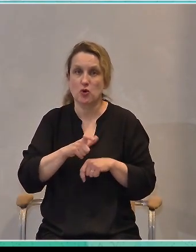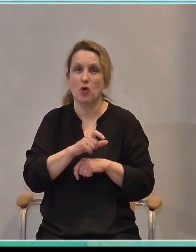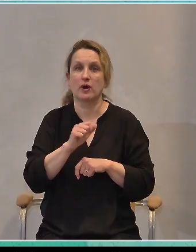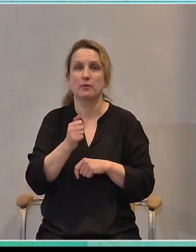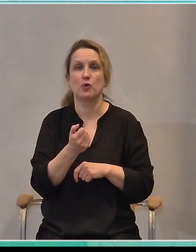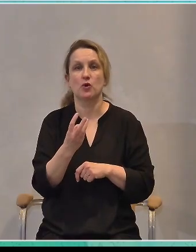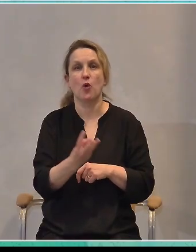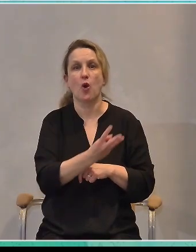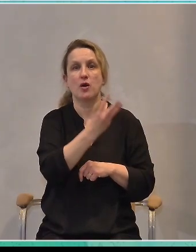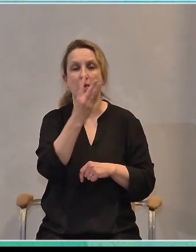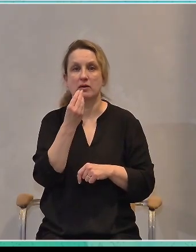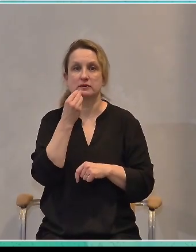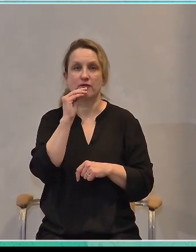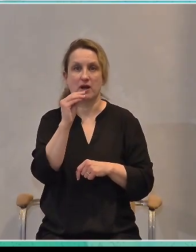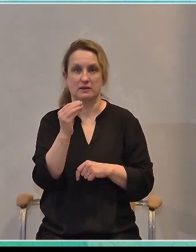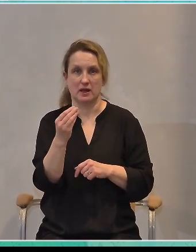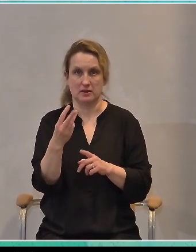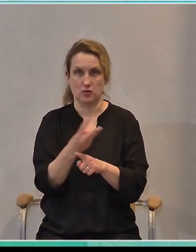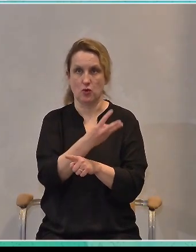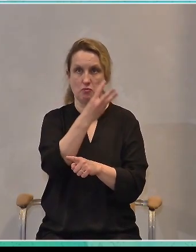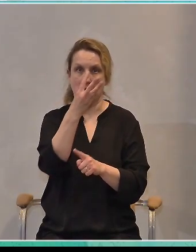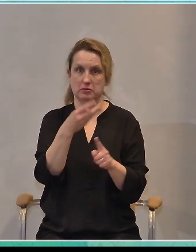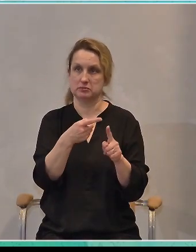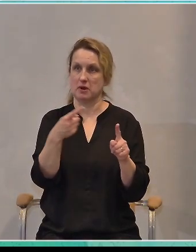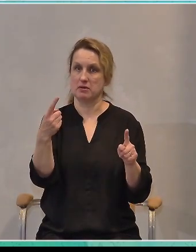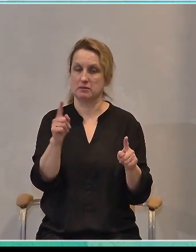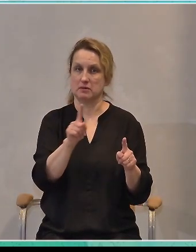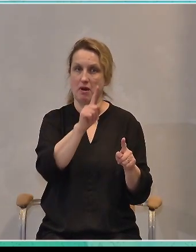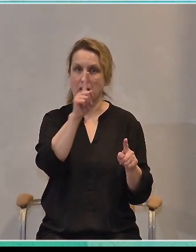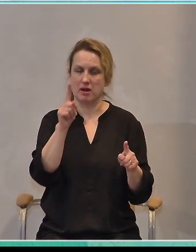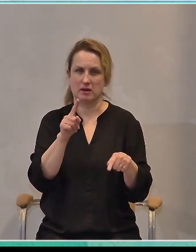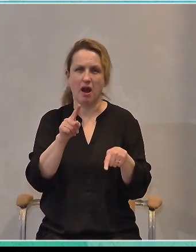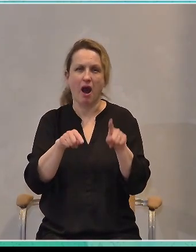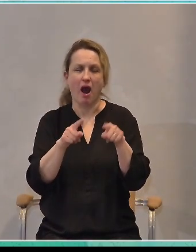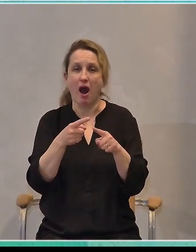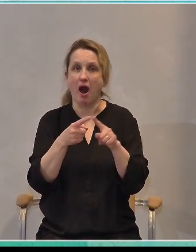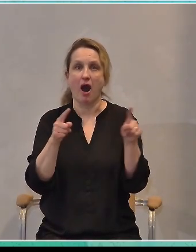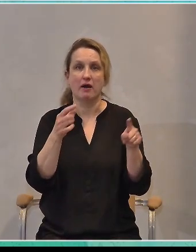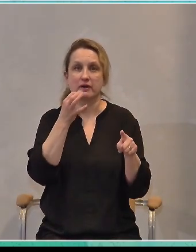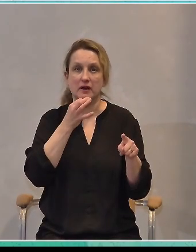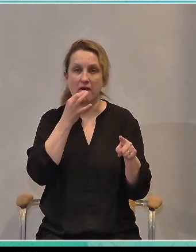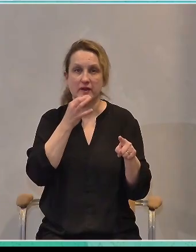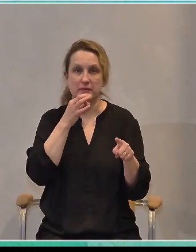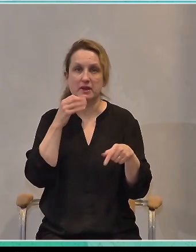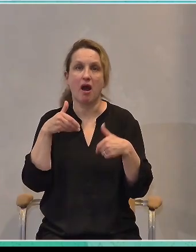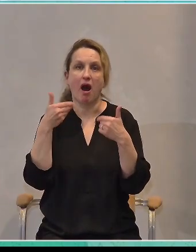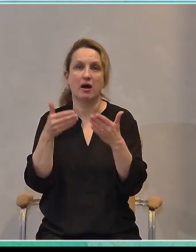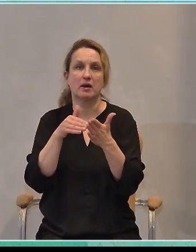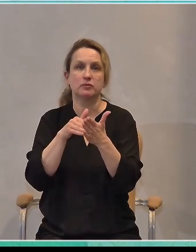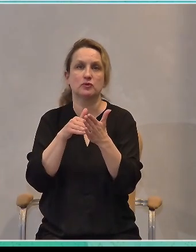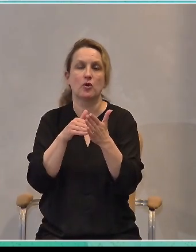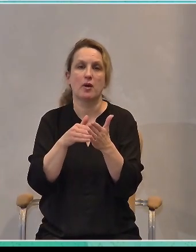The drug has to give more benefit than 3 quality-adjusted life years per